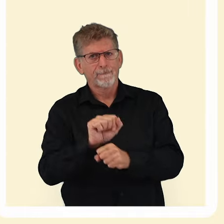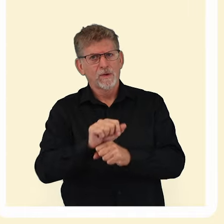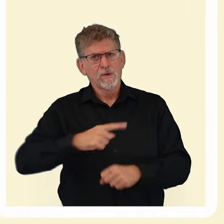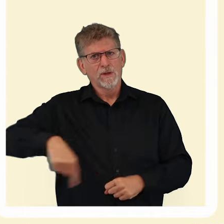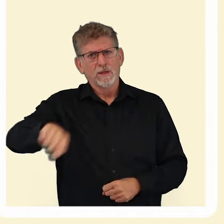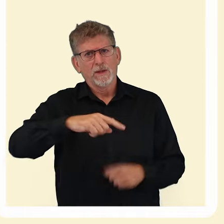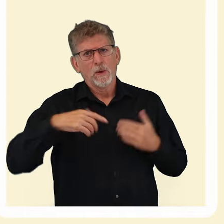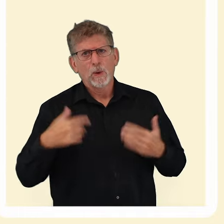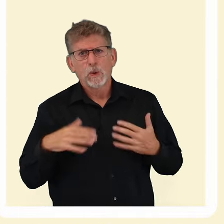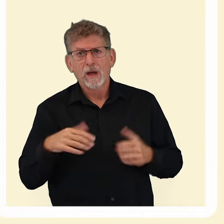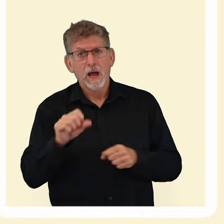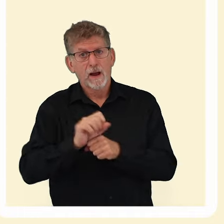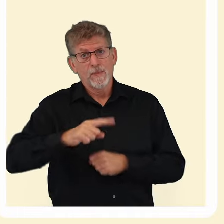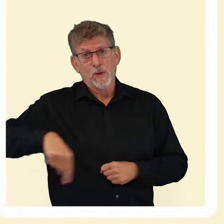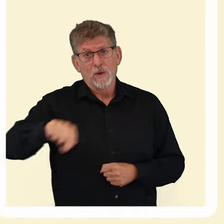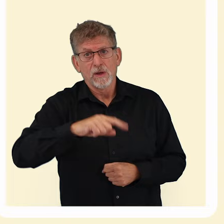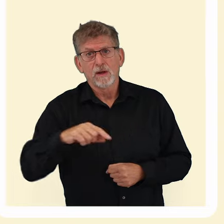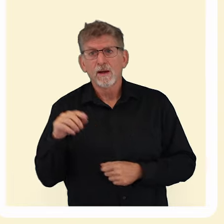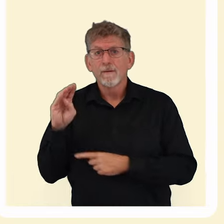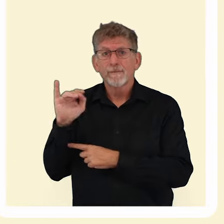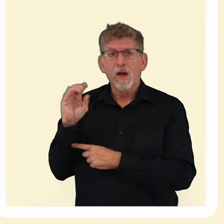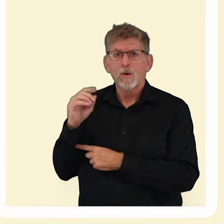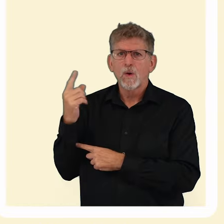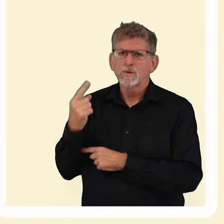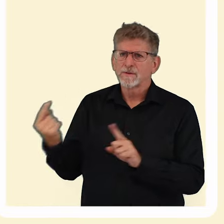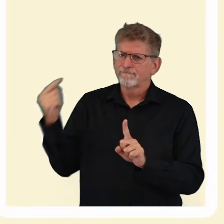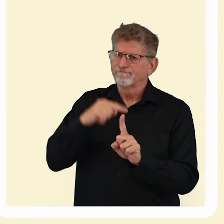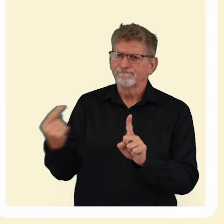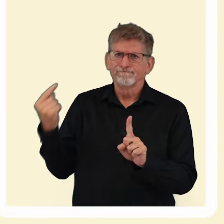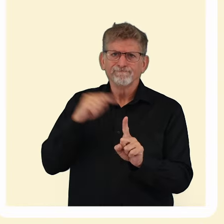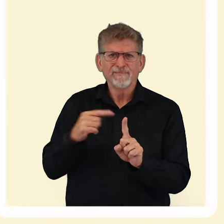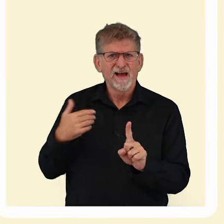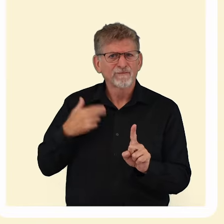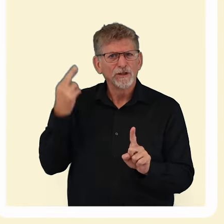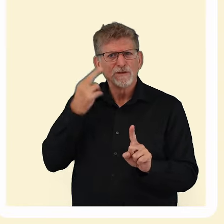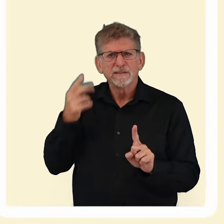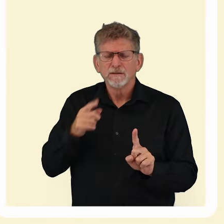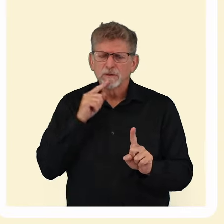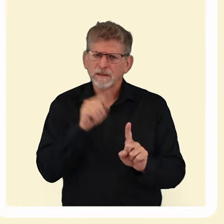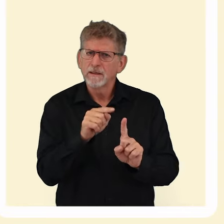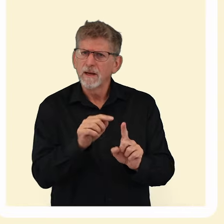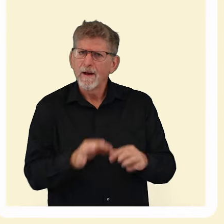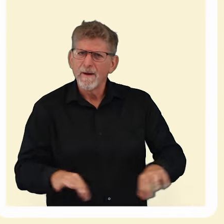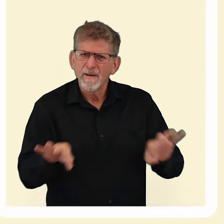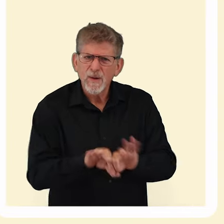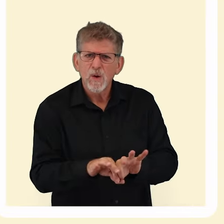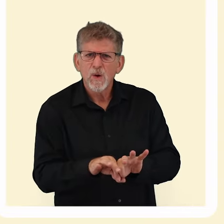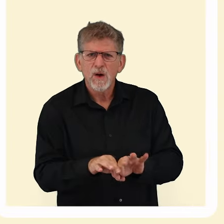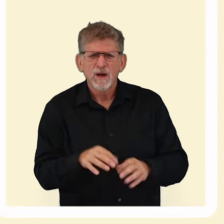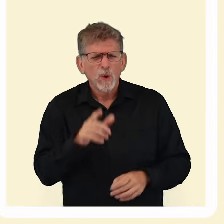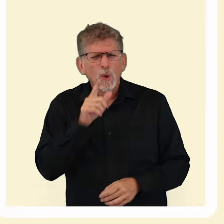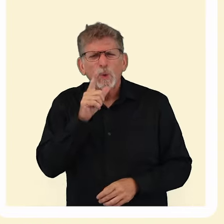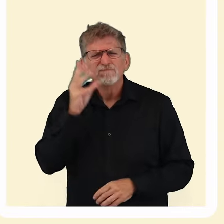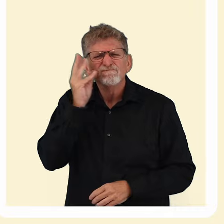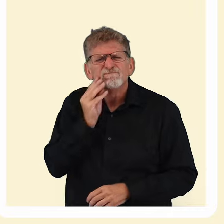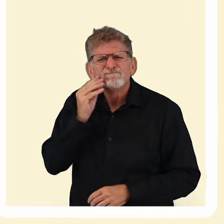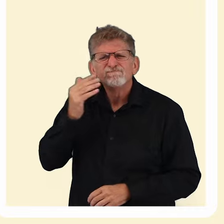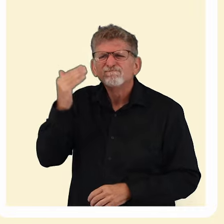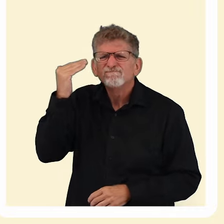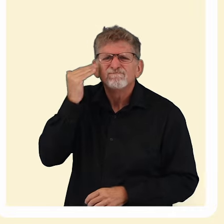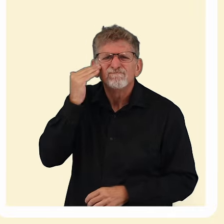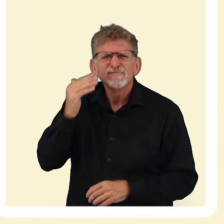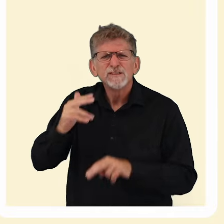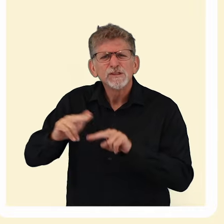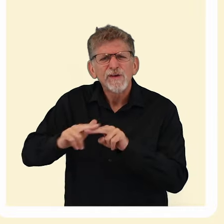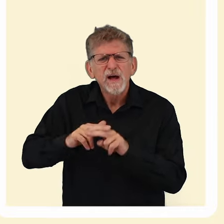Mario always come back to that with due reason, but it's very important. who knows the expertise about trains.